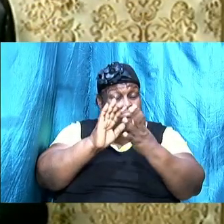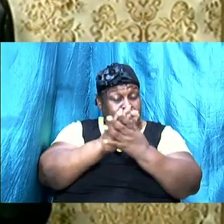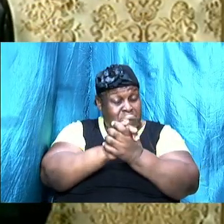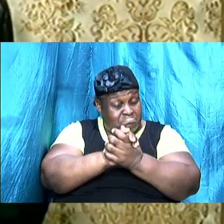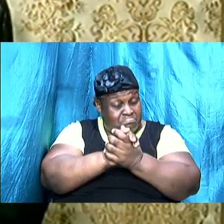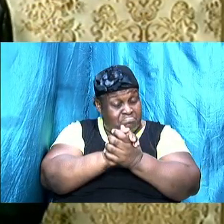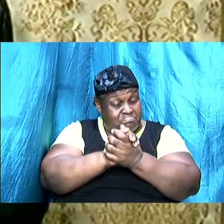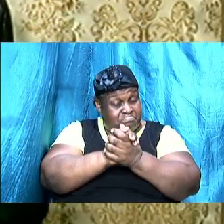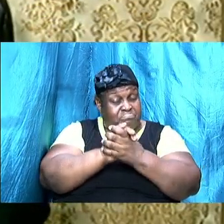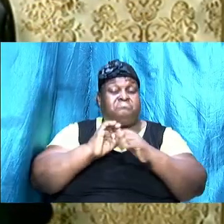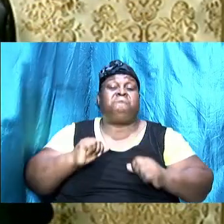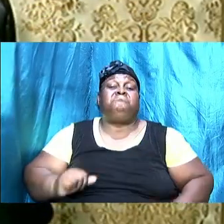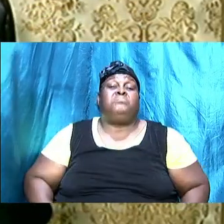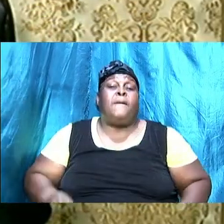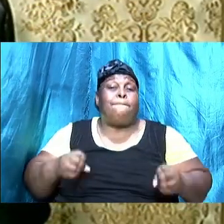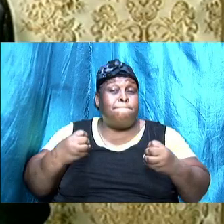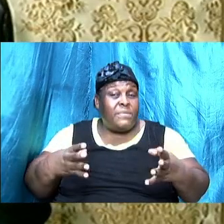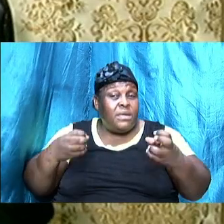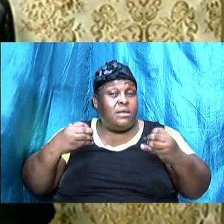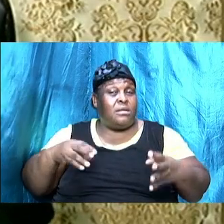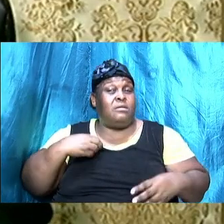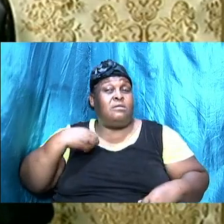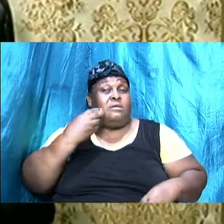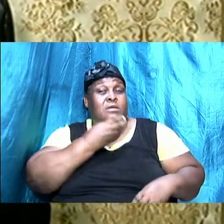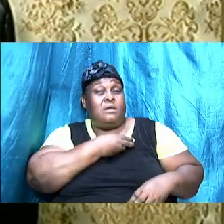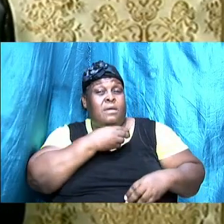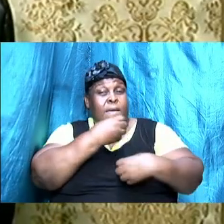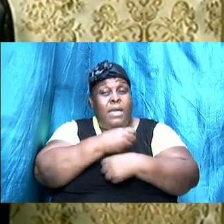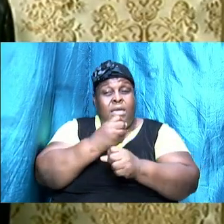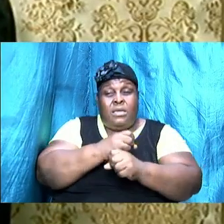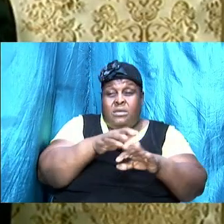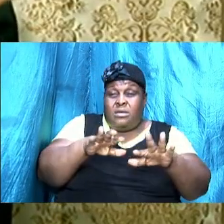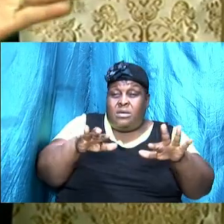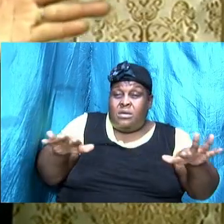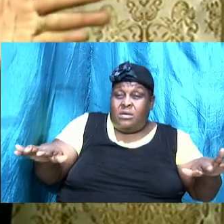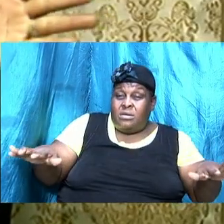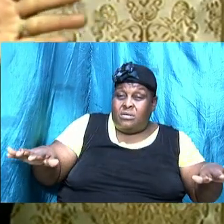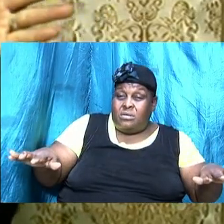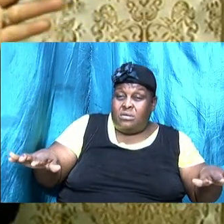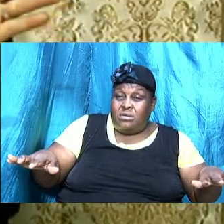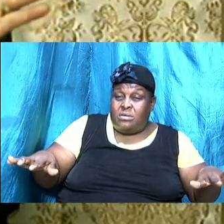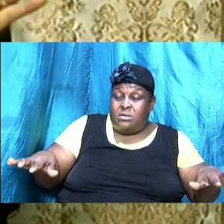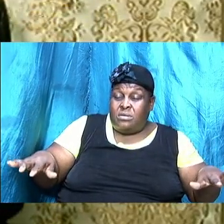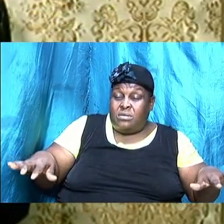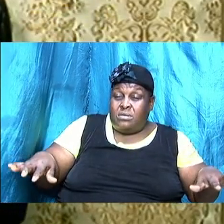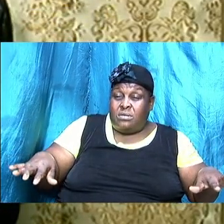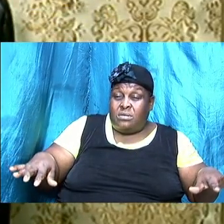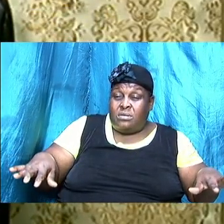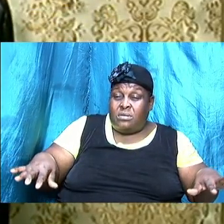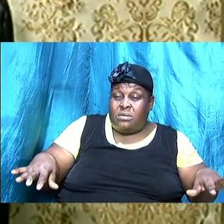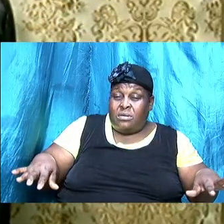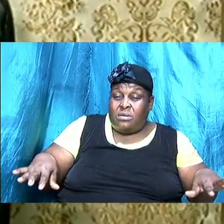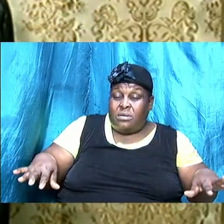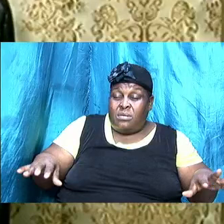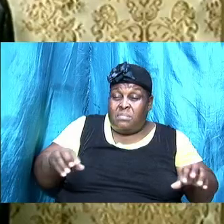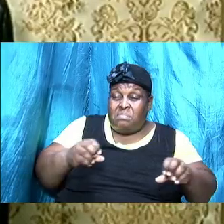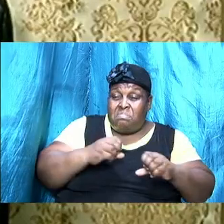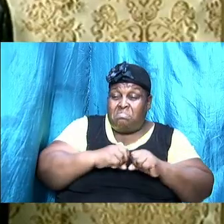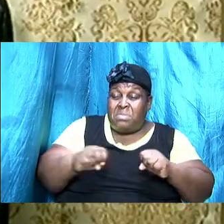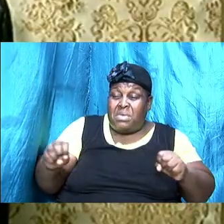And many of us are causing the children to be deviated from the true